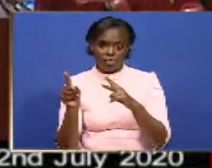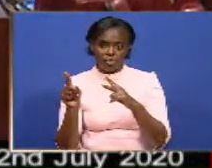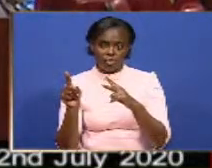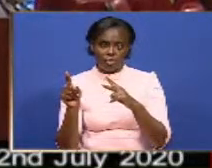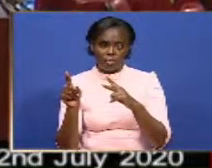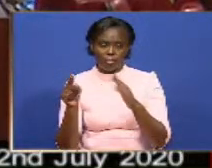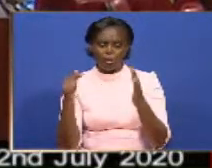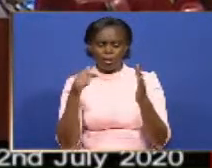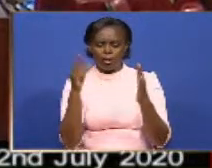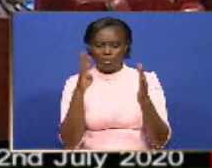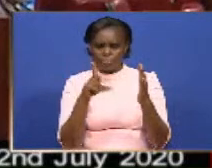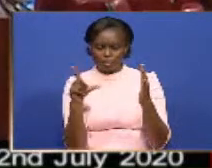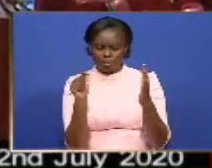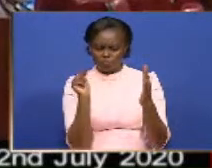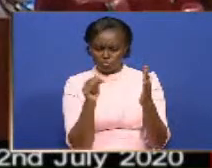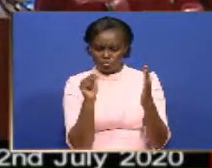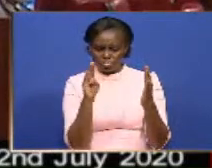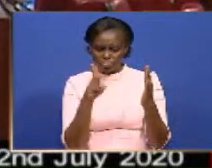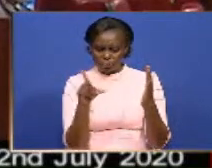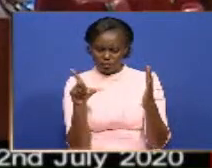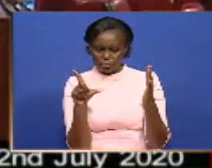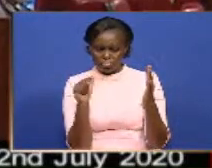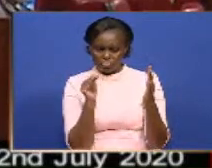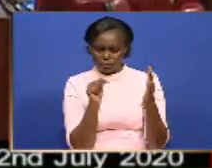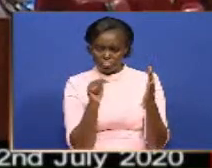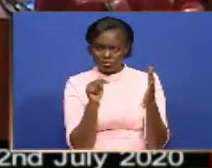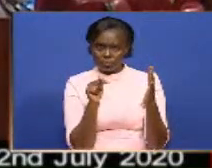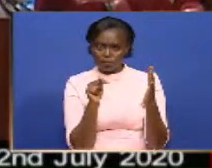it is indeed